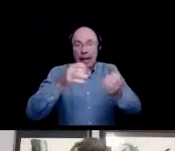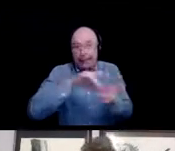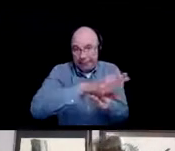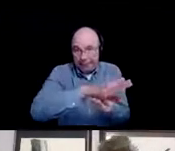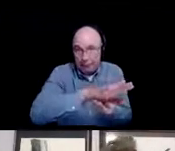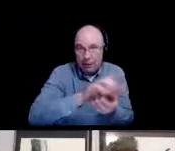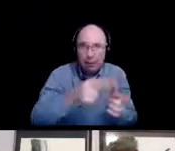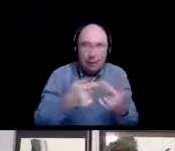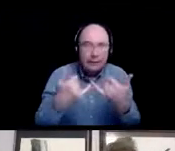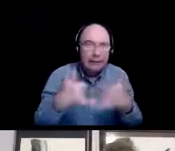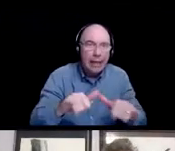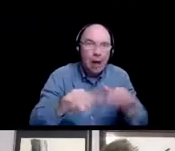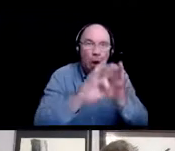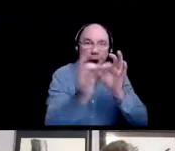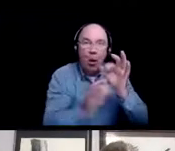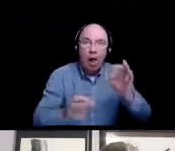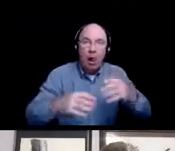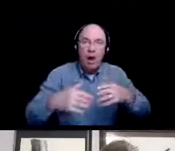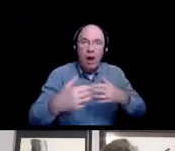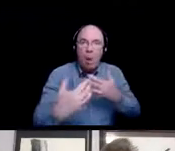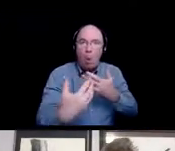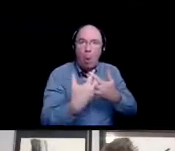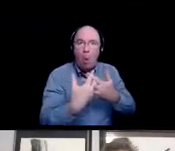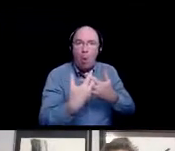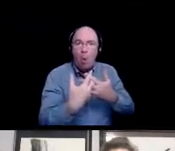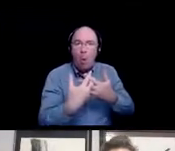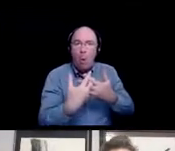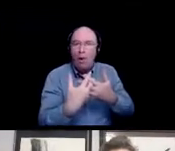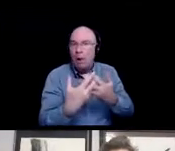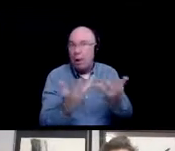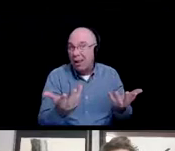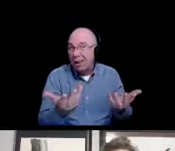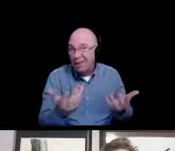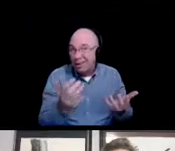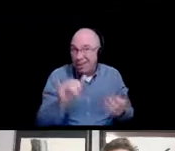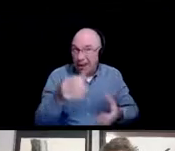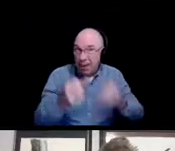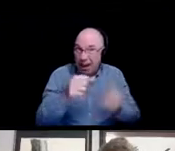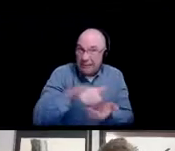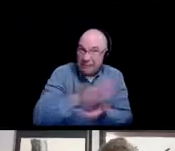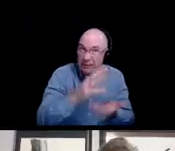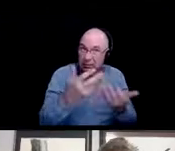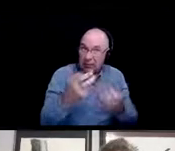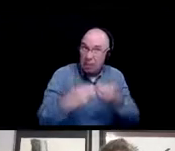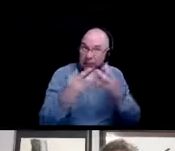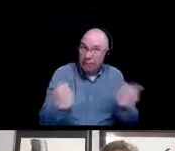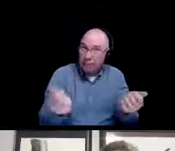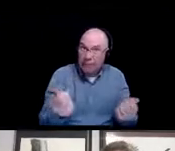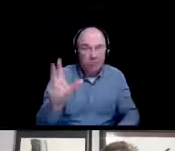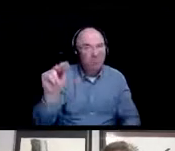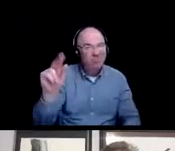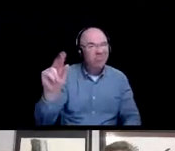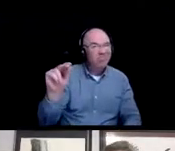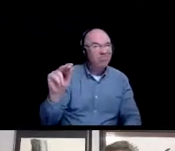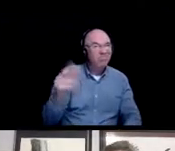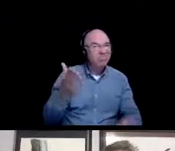still holes in the gut wall. So does eliminating dairy fix the problem? No. So over